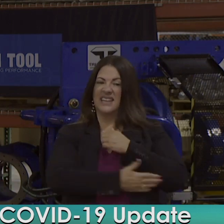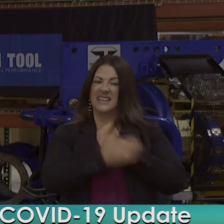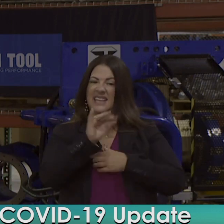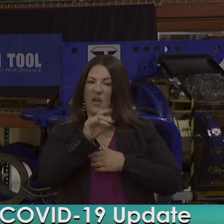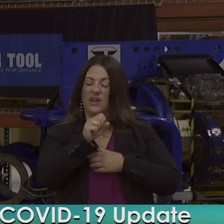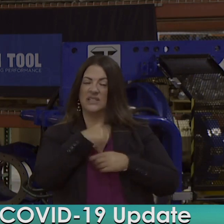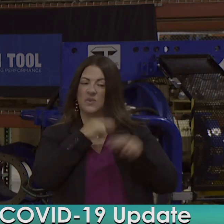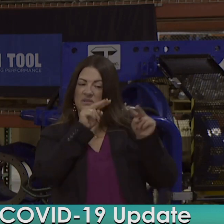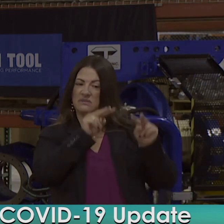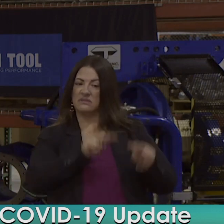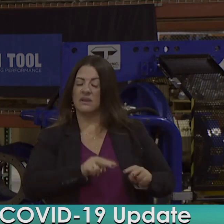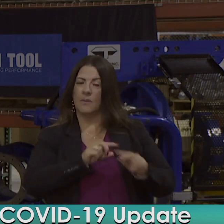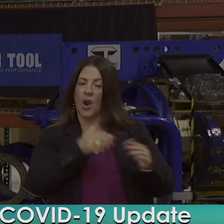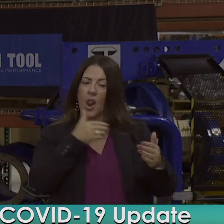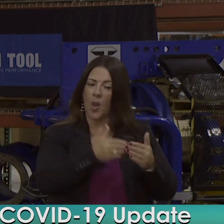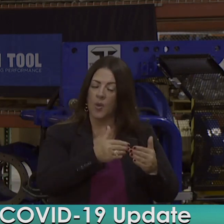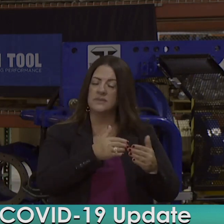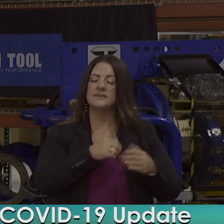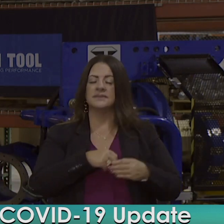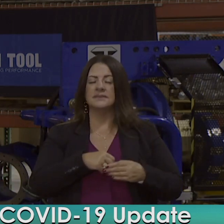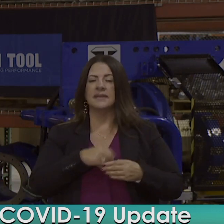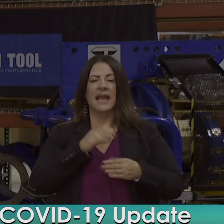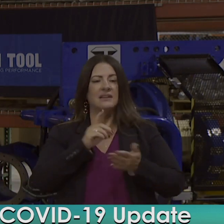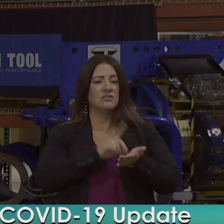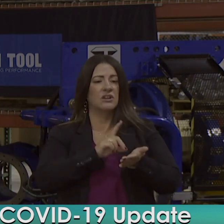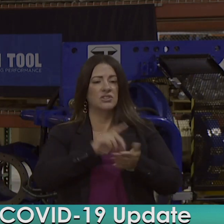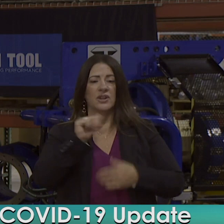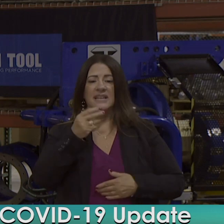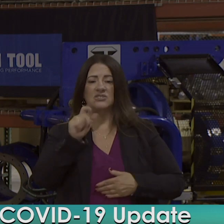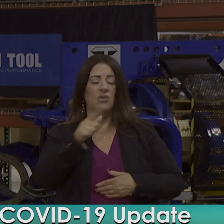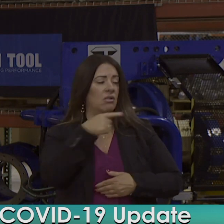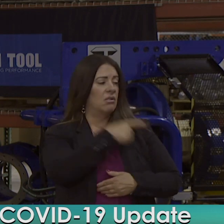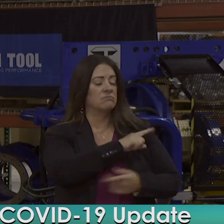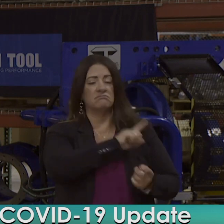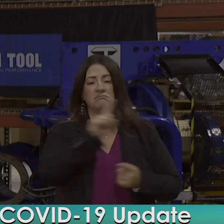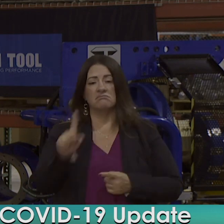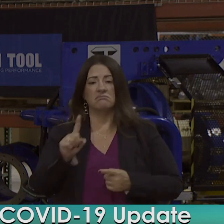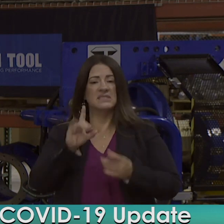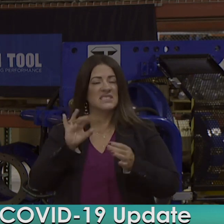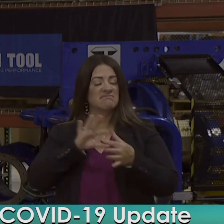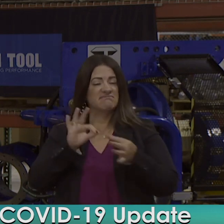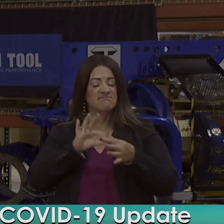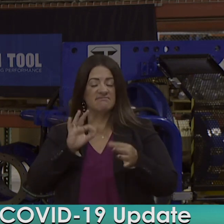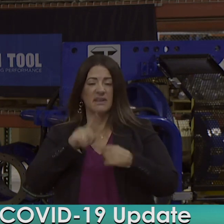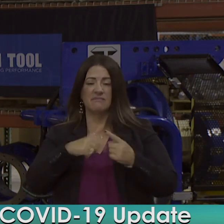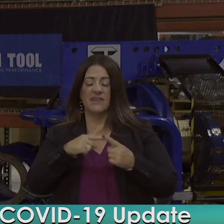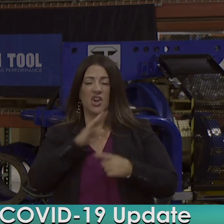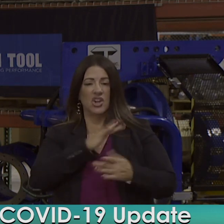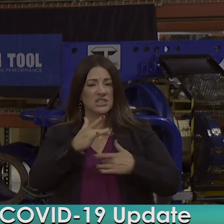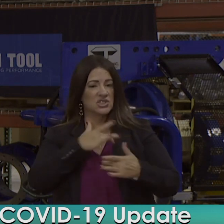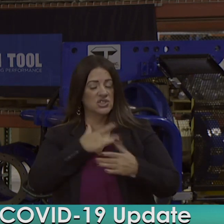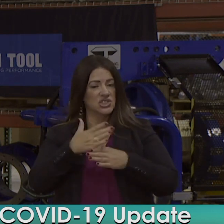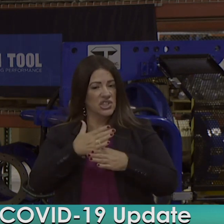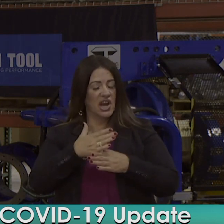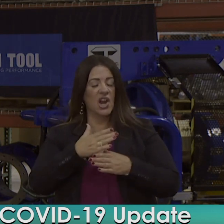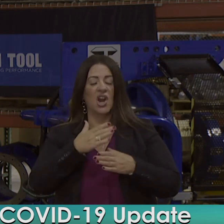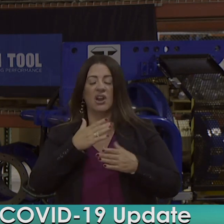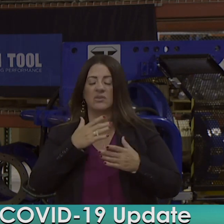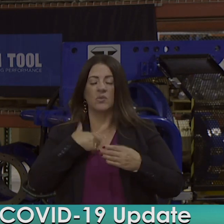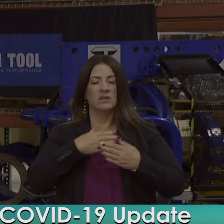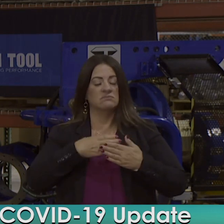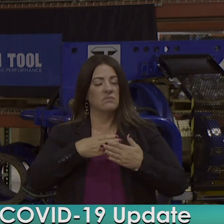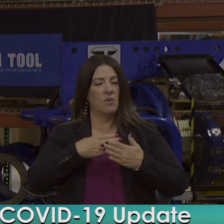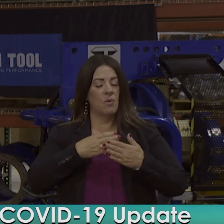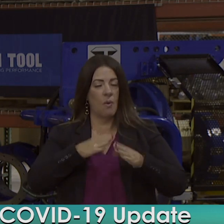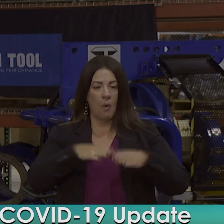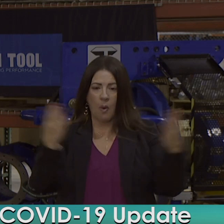to discuss some of the technical assistance we're providing those counties. We reserve the right in real time to make adjustments. I've made